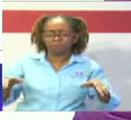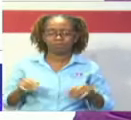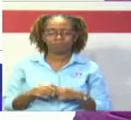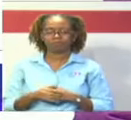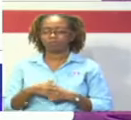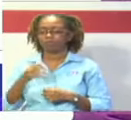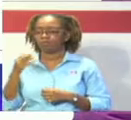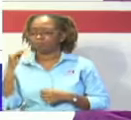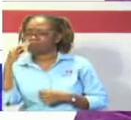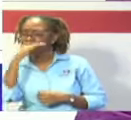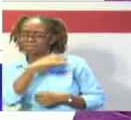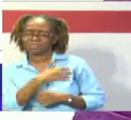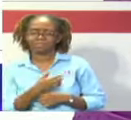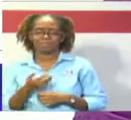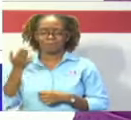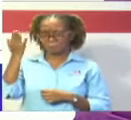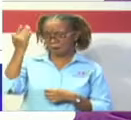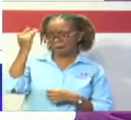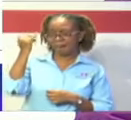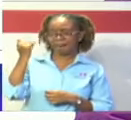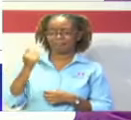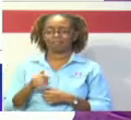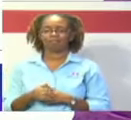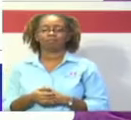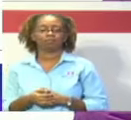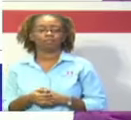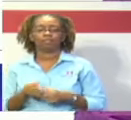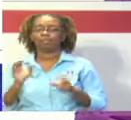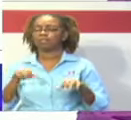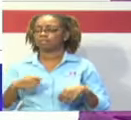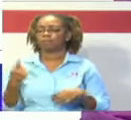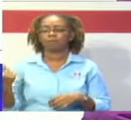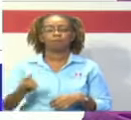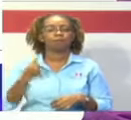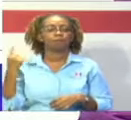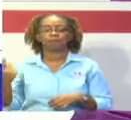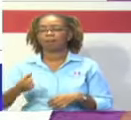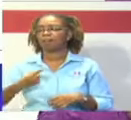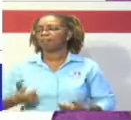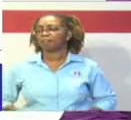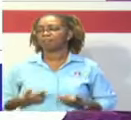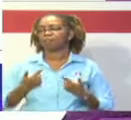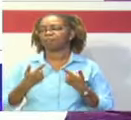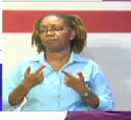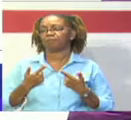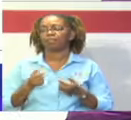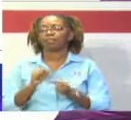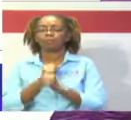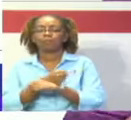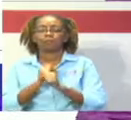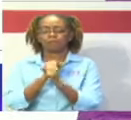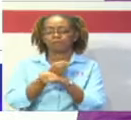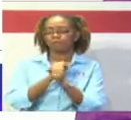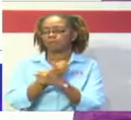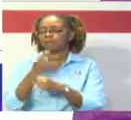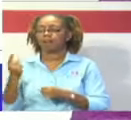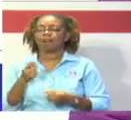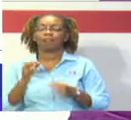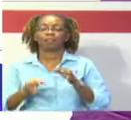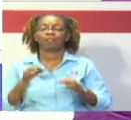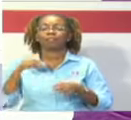are peculiar because they can only multiply inside of a living cell, inside of an organism. This is very different from